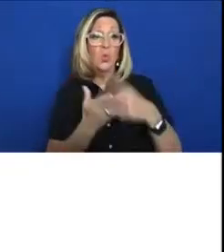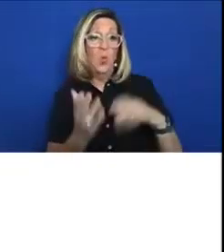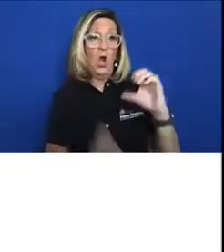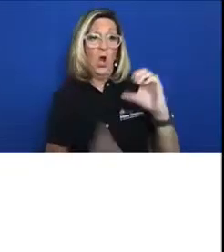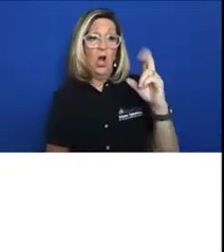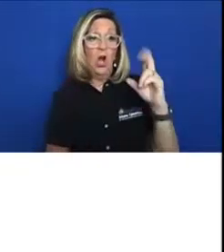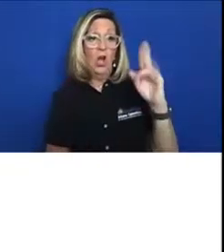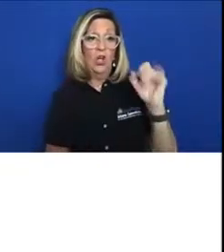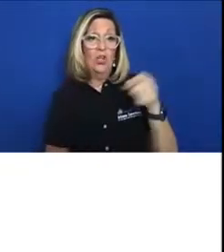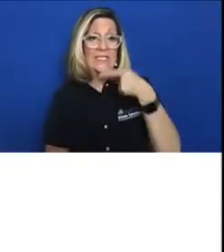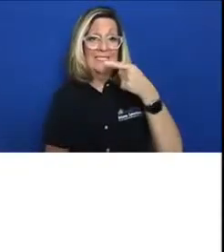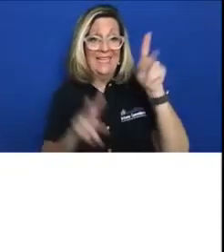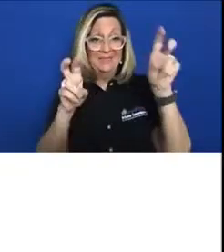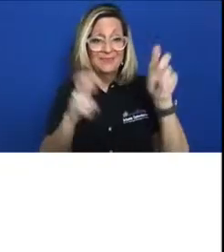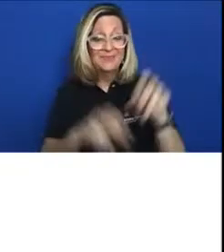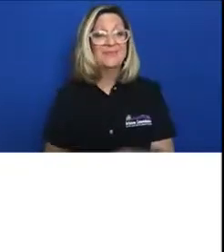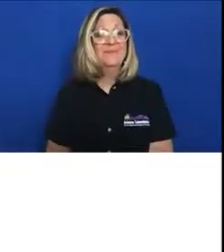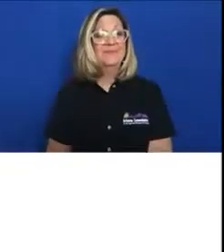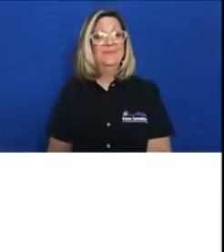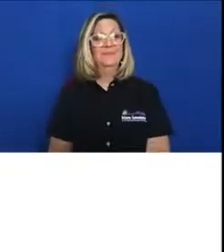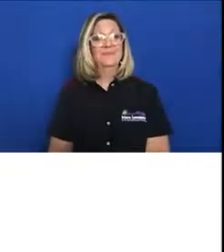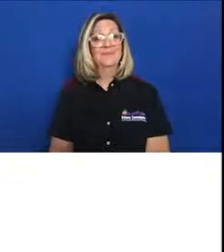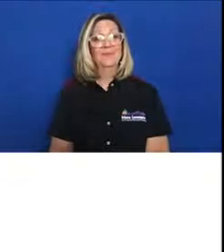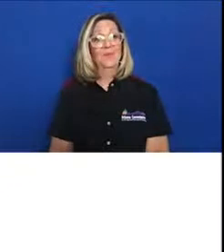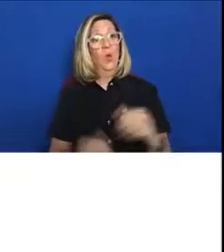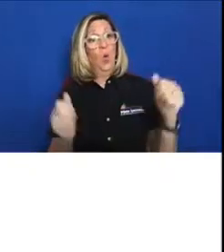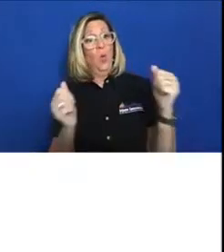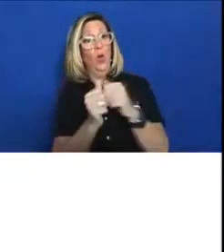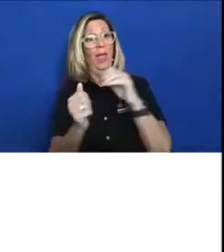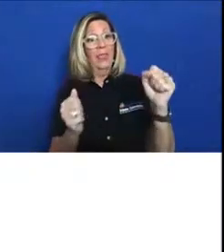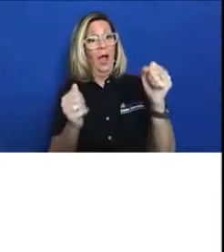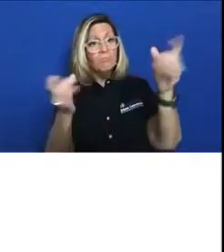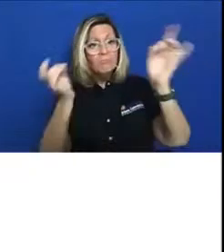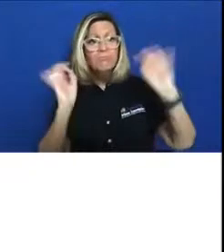implant. Here's what Curtis had to say.